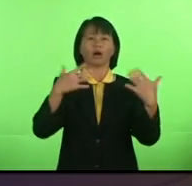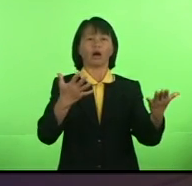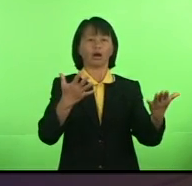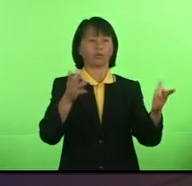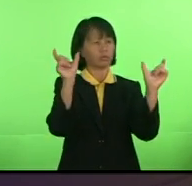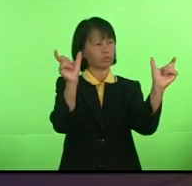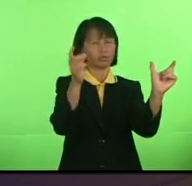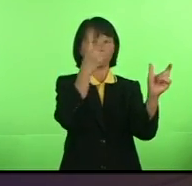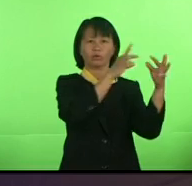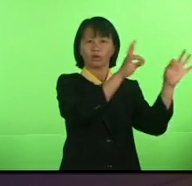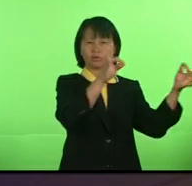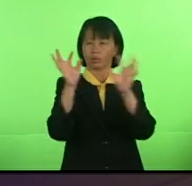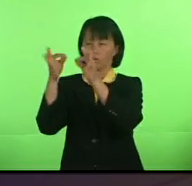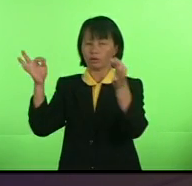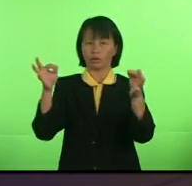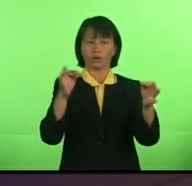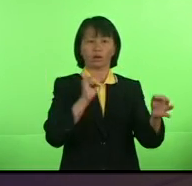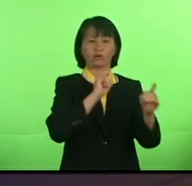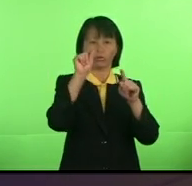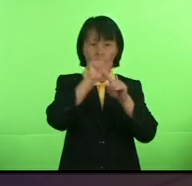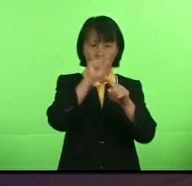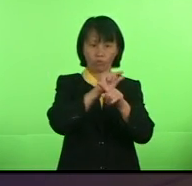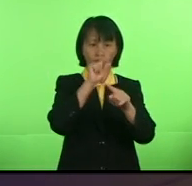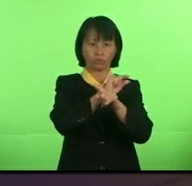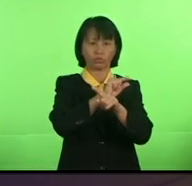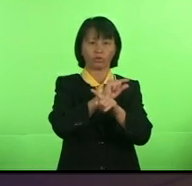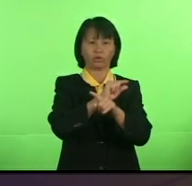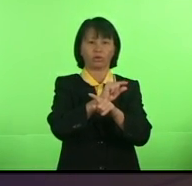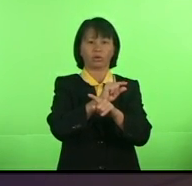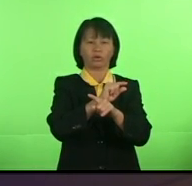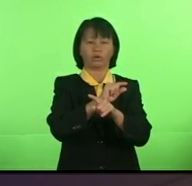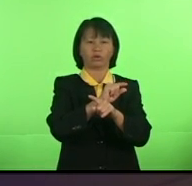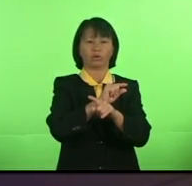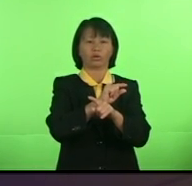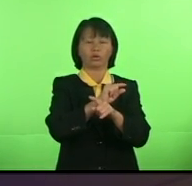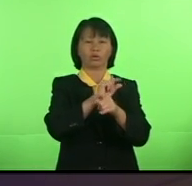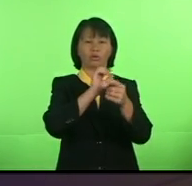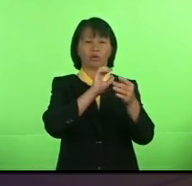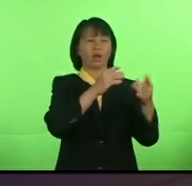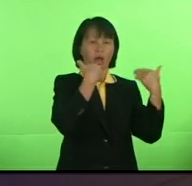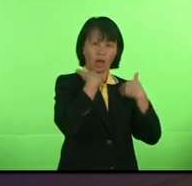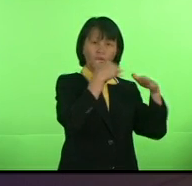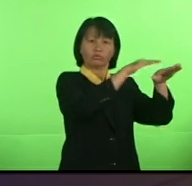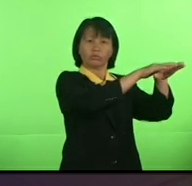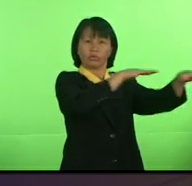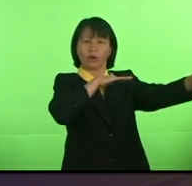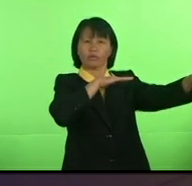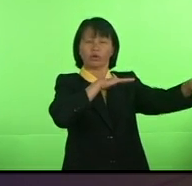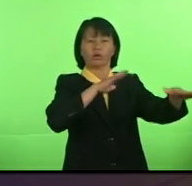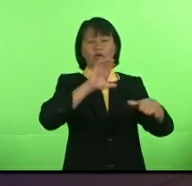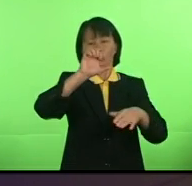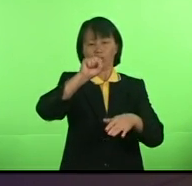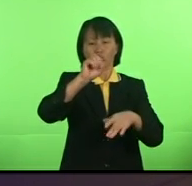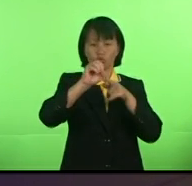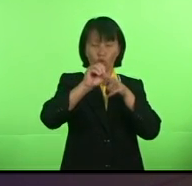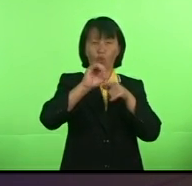two sentences? So you use a discourse marker. So there was a traffic jam, so I was